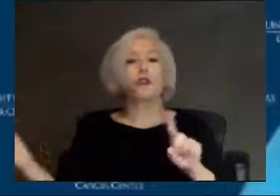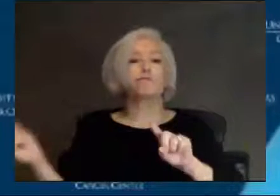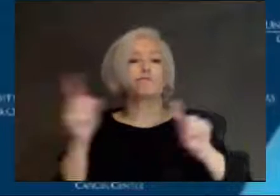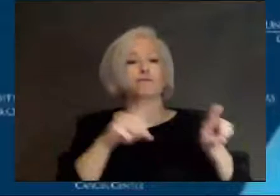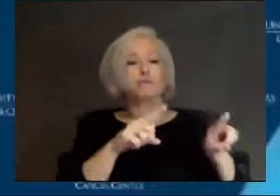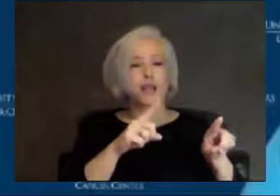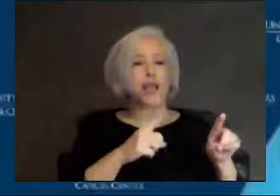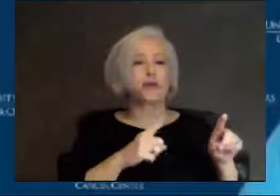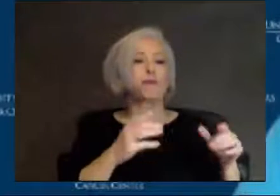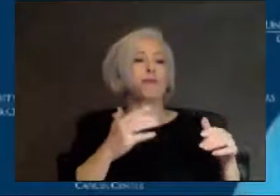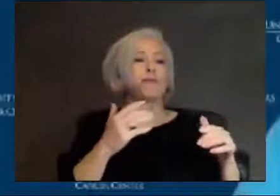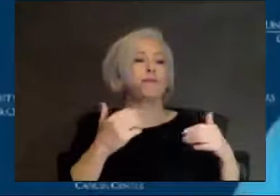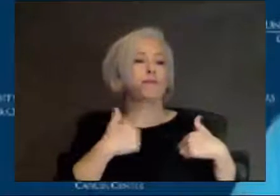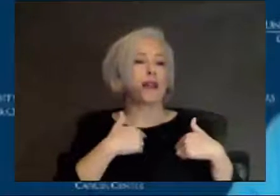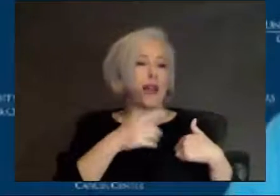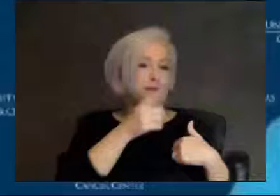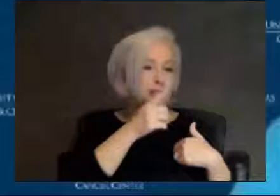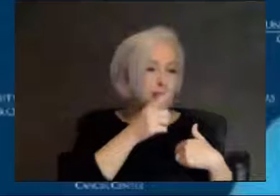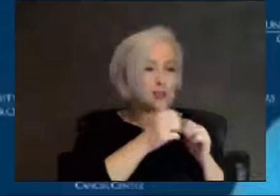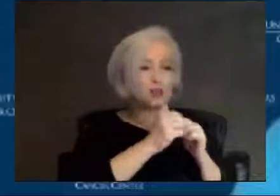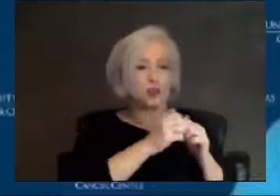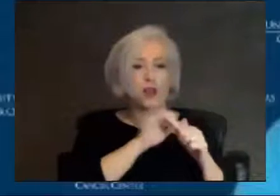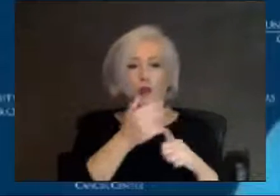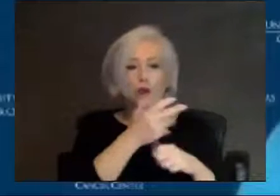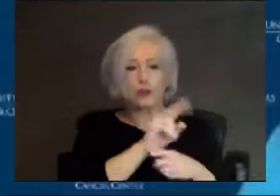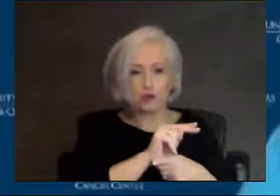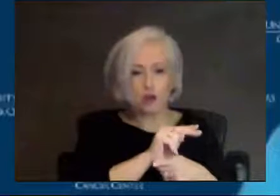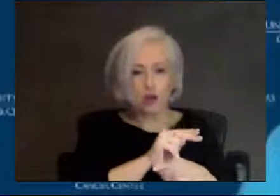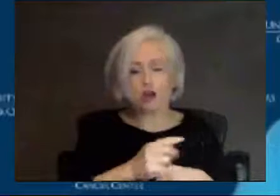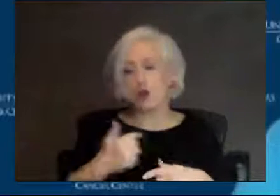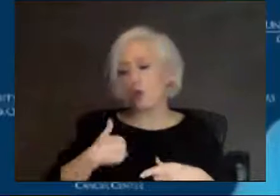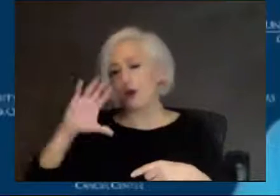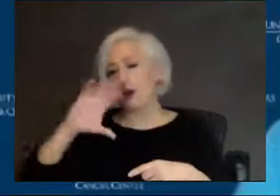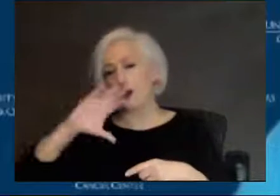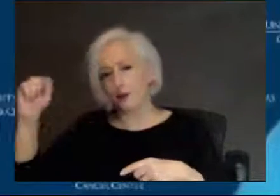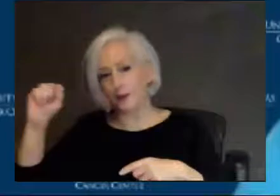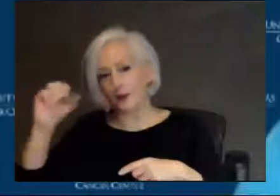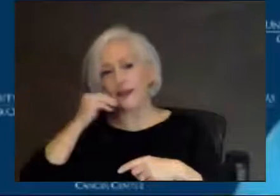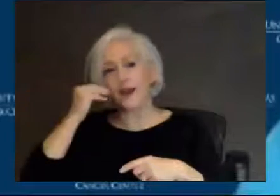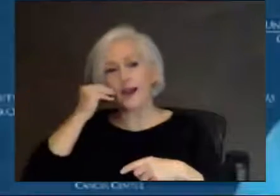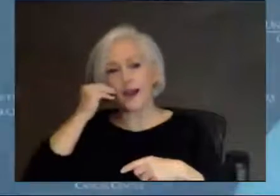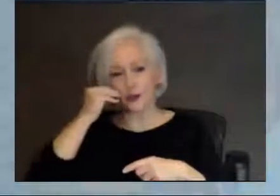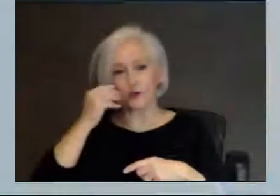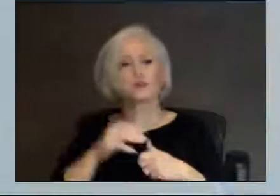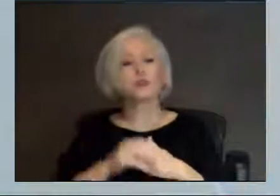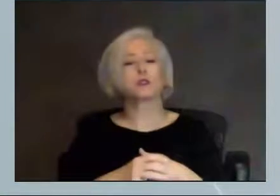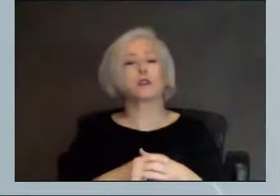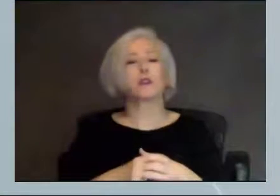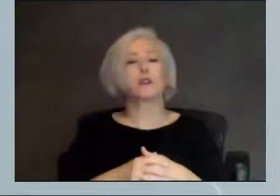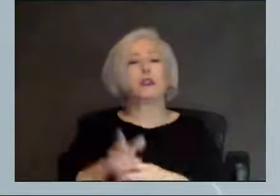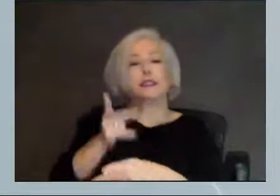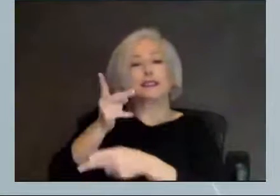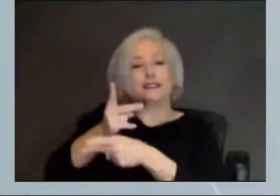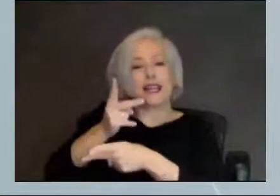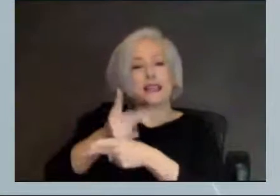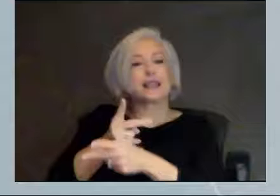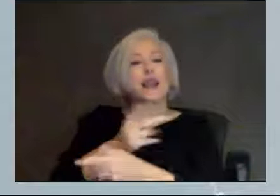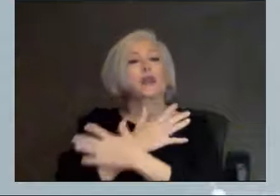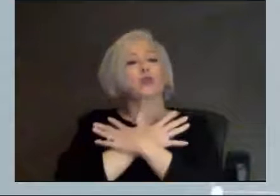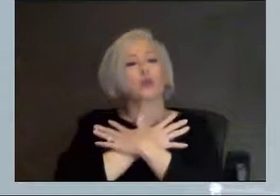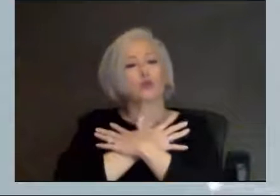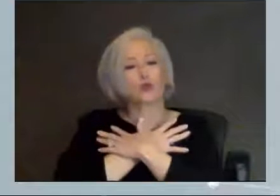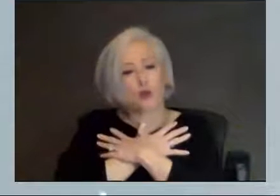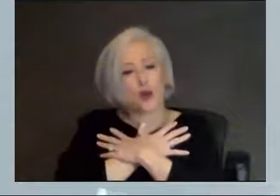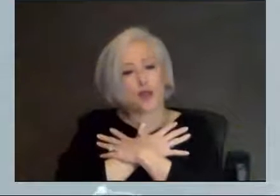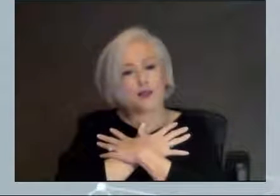with him or something like that while I went to my medical appointments. Also taking time to rest and recharge,